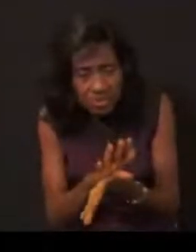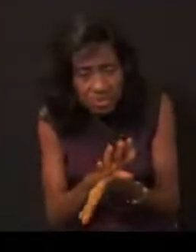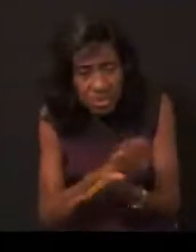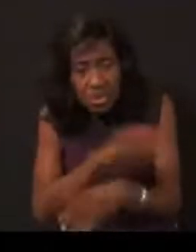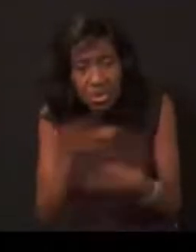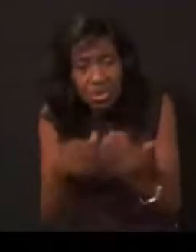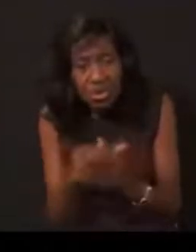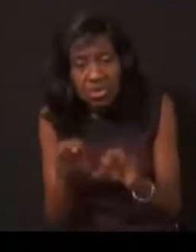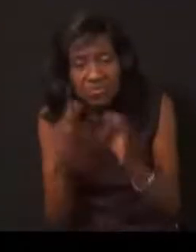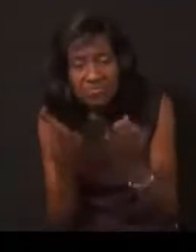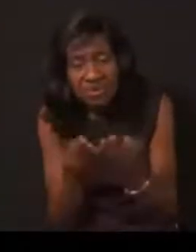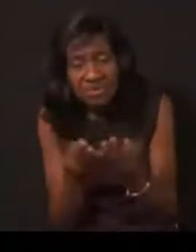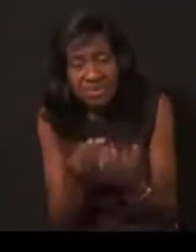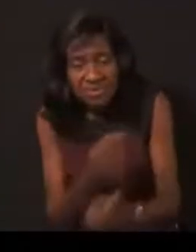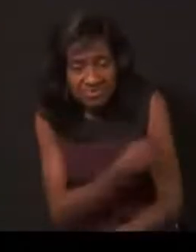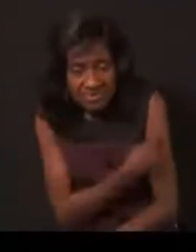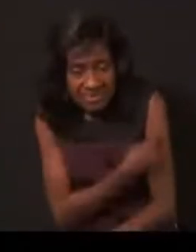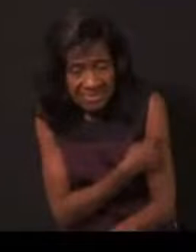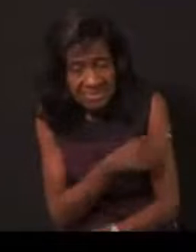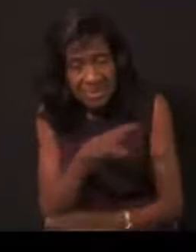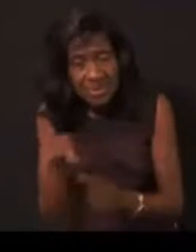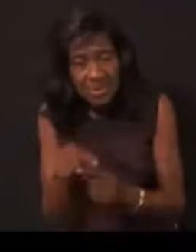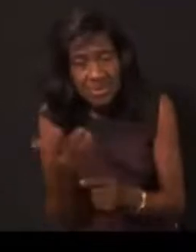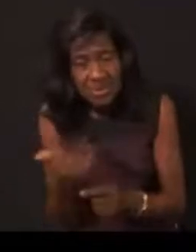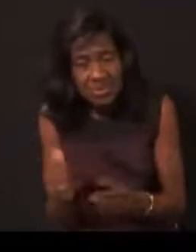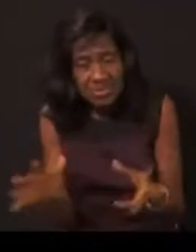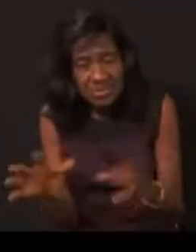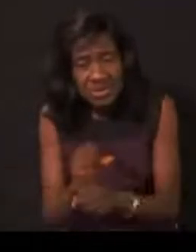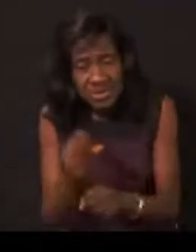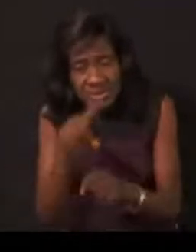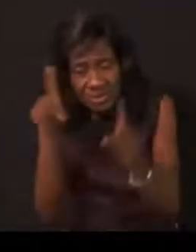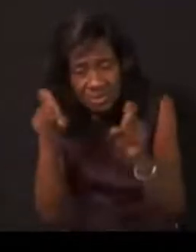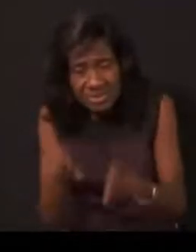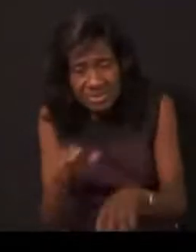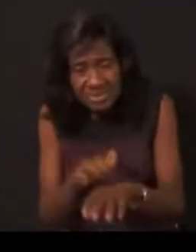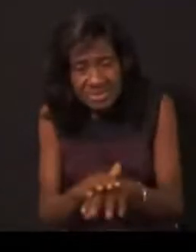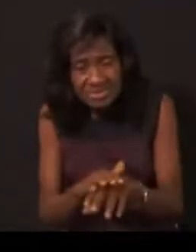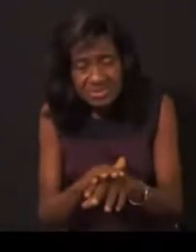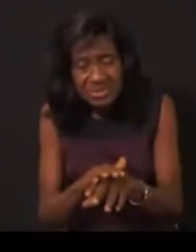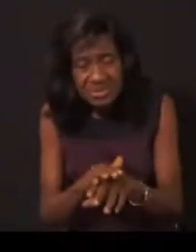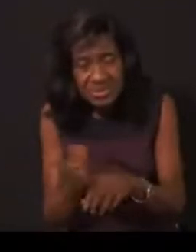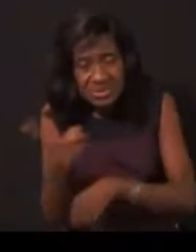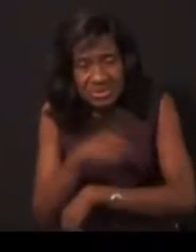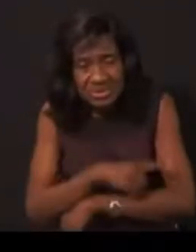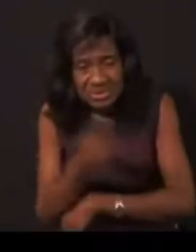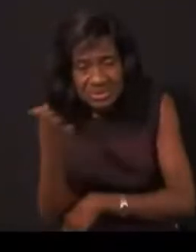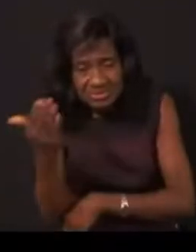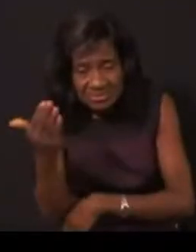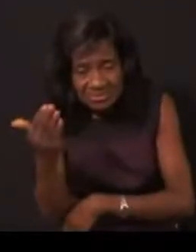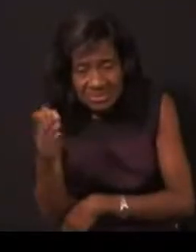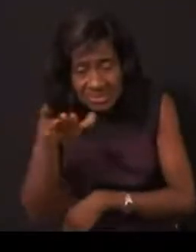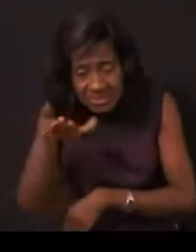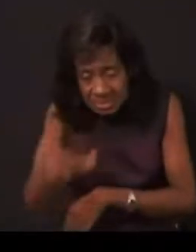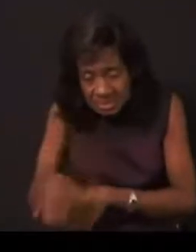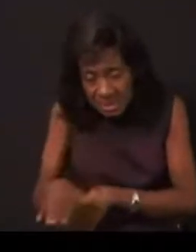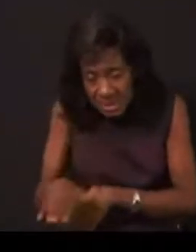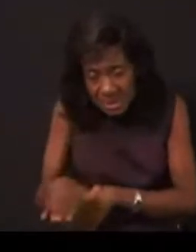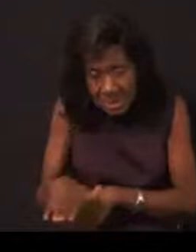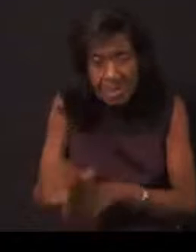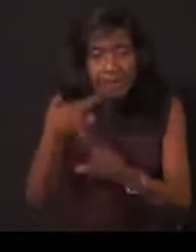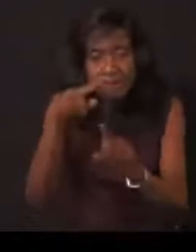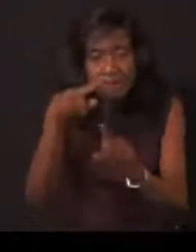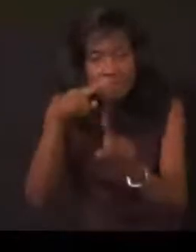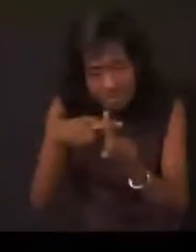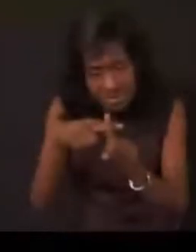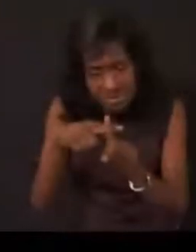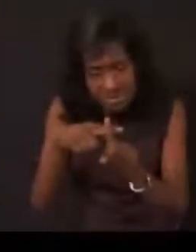vaccinated. And when they got the test on day 15, the child had turned up positive. So they've got to